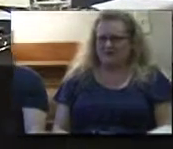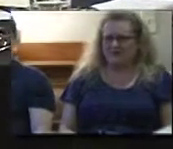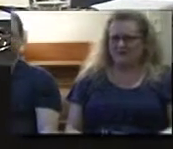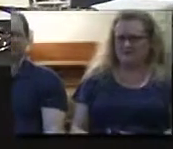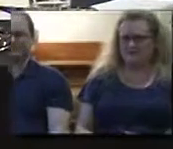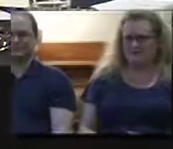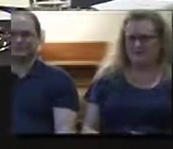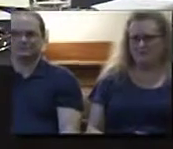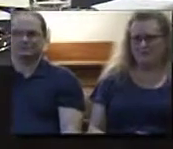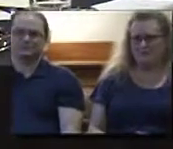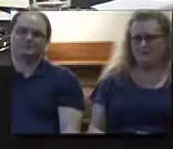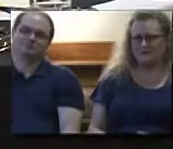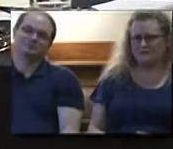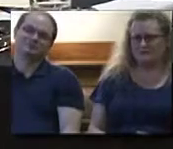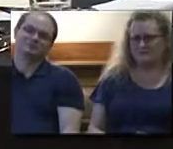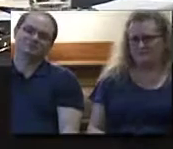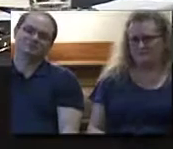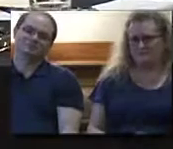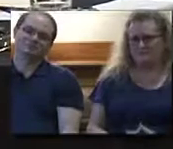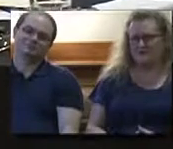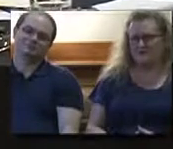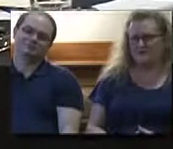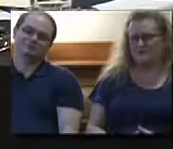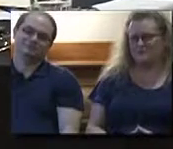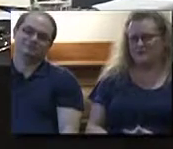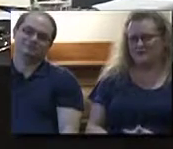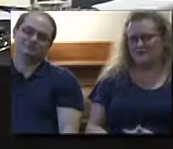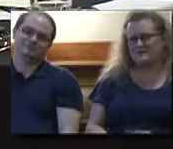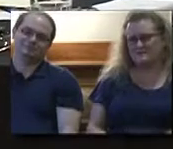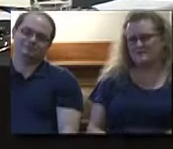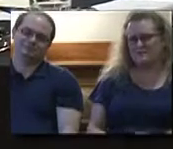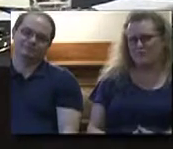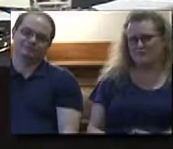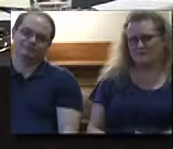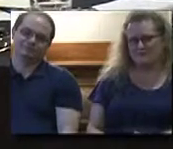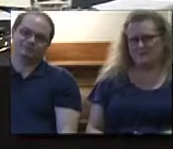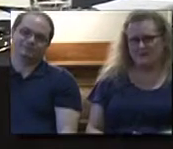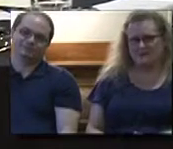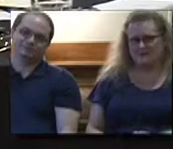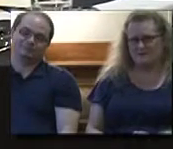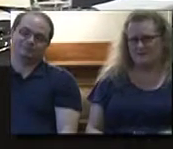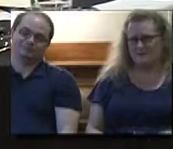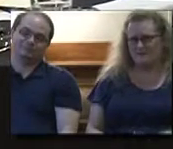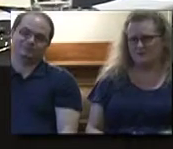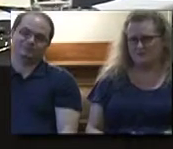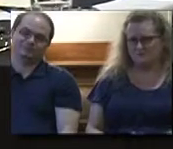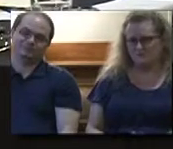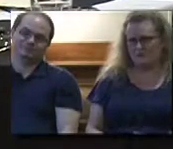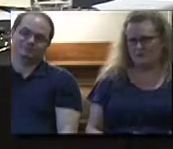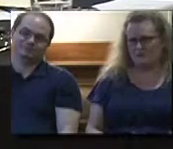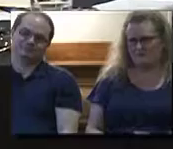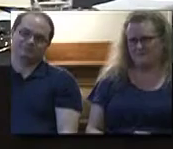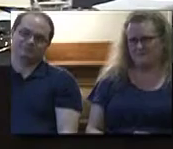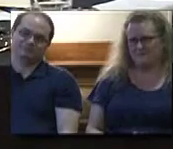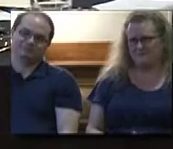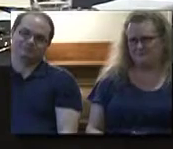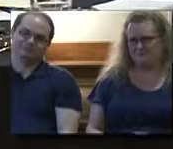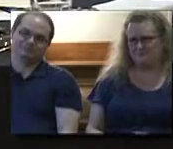honest. And so, you know, to be more skilled with ASL, it's important to practice the facial